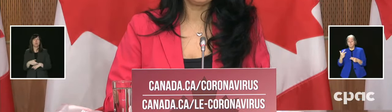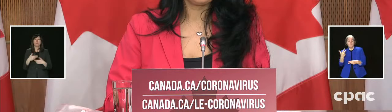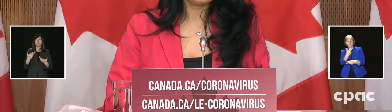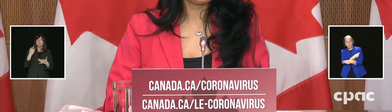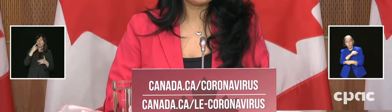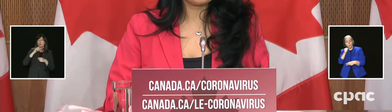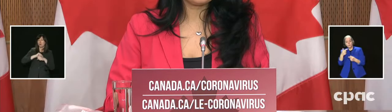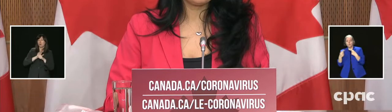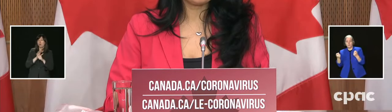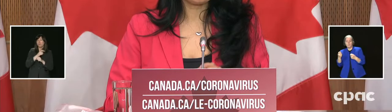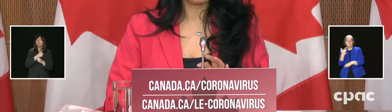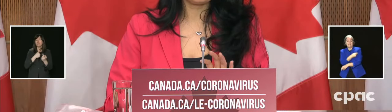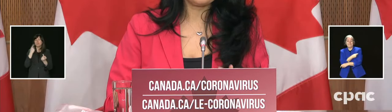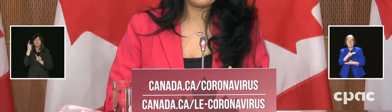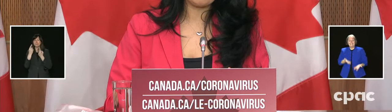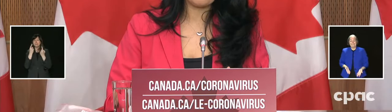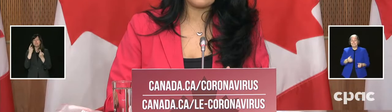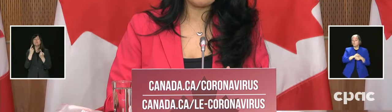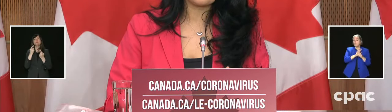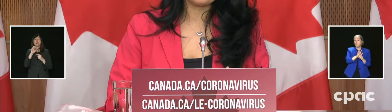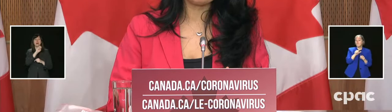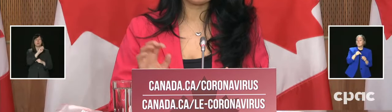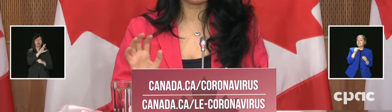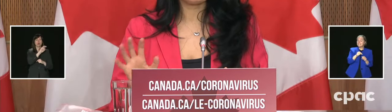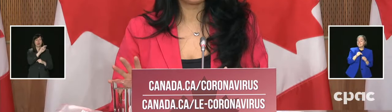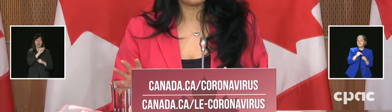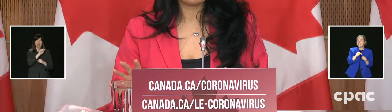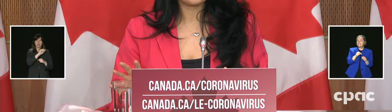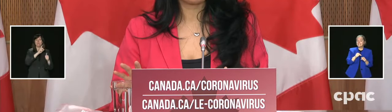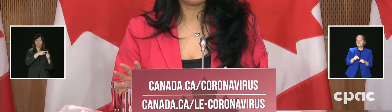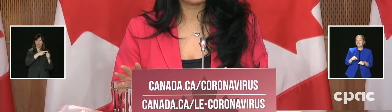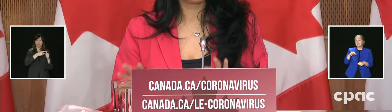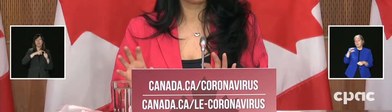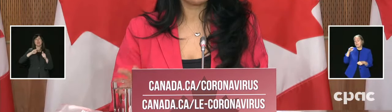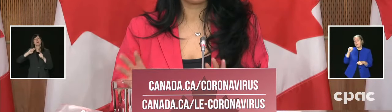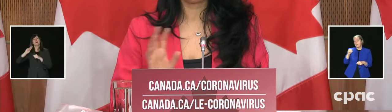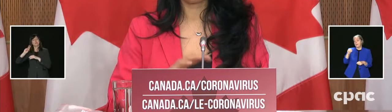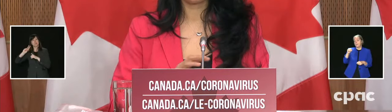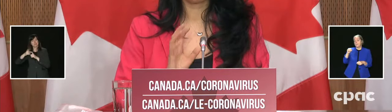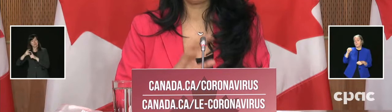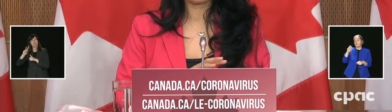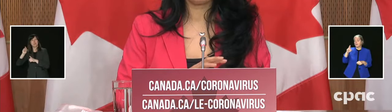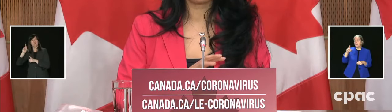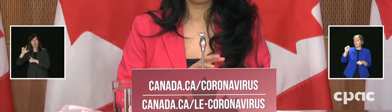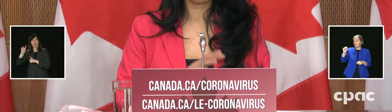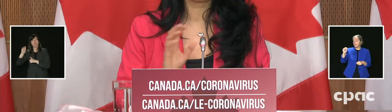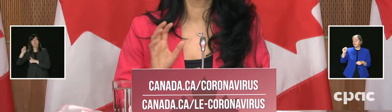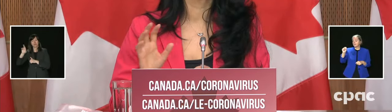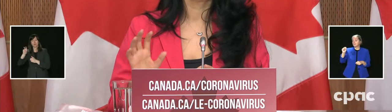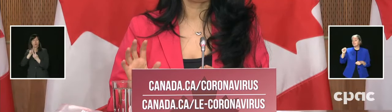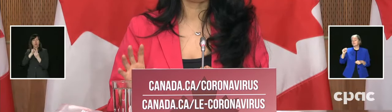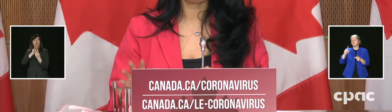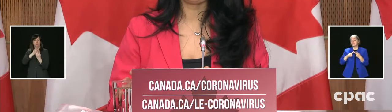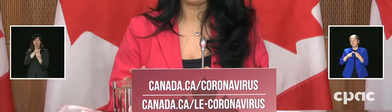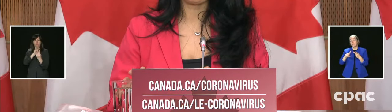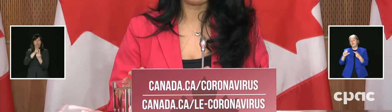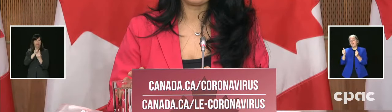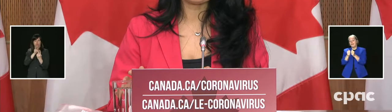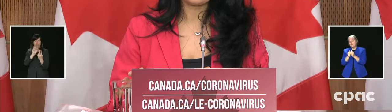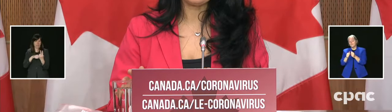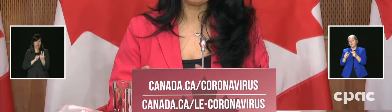COVID-19, is either an mRNA vaccine first, followed by a viral vector, or the reverse. So viral vector first, and